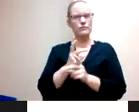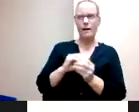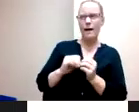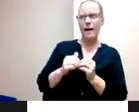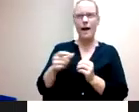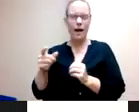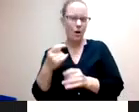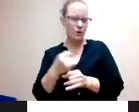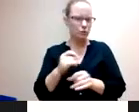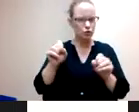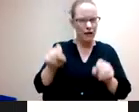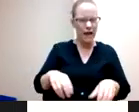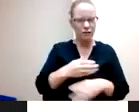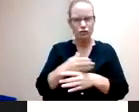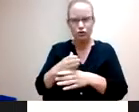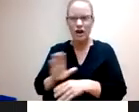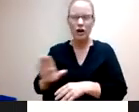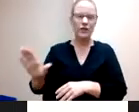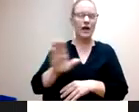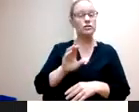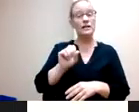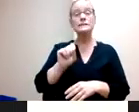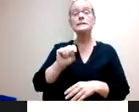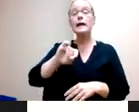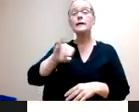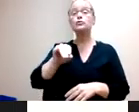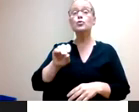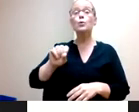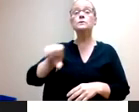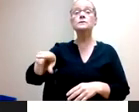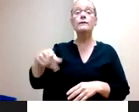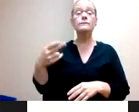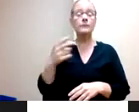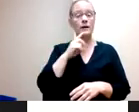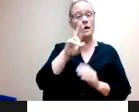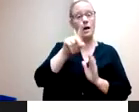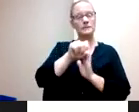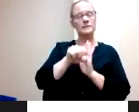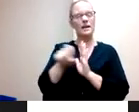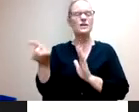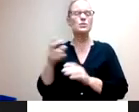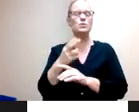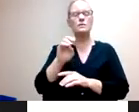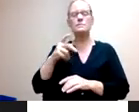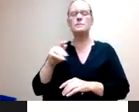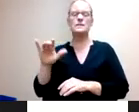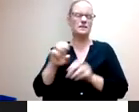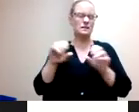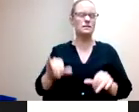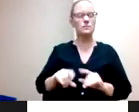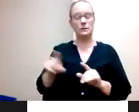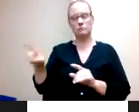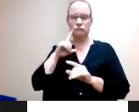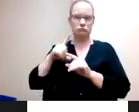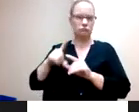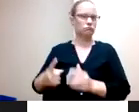easily. St. Joseph's and Upstate are both in the EPIC system. It all depends on electronic records, but at least it's in a